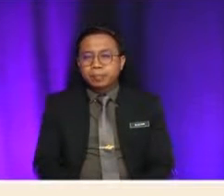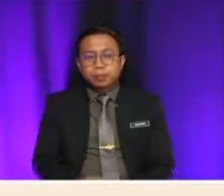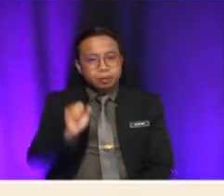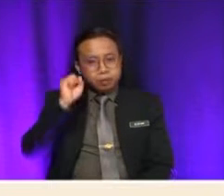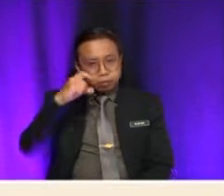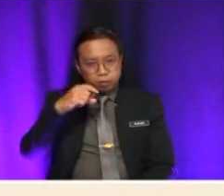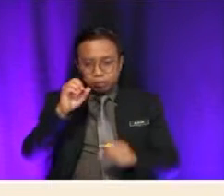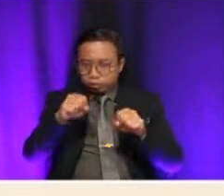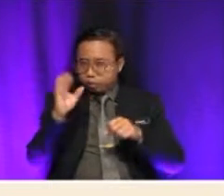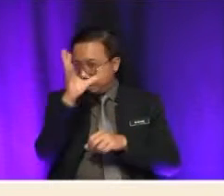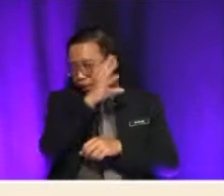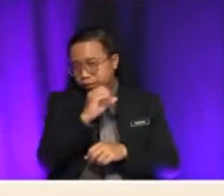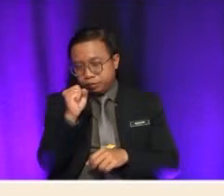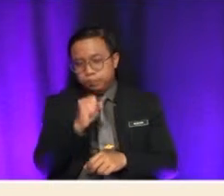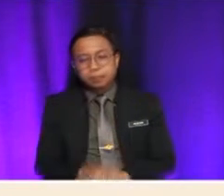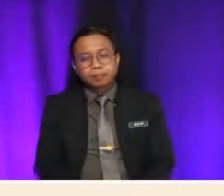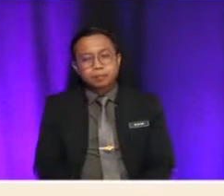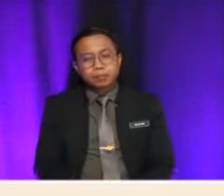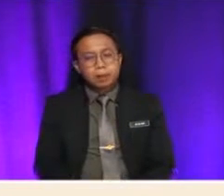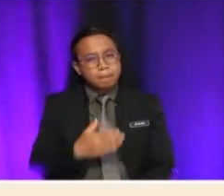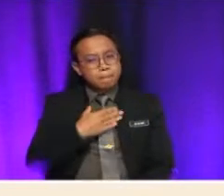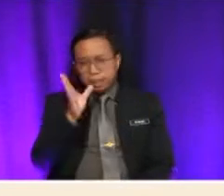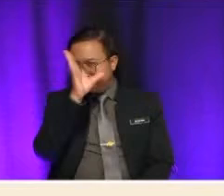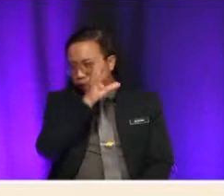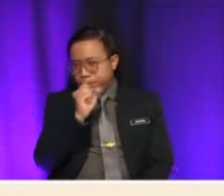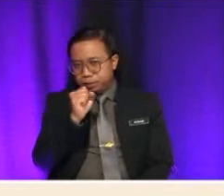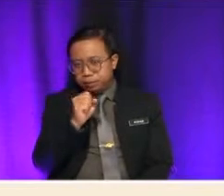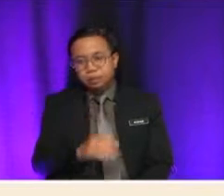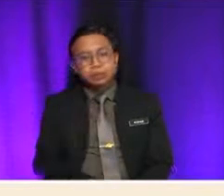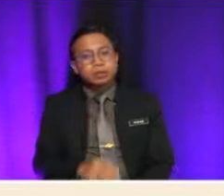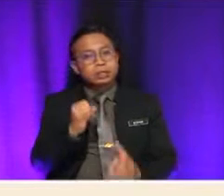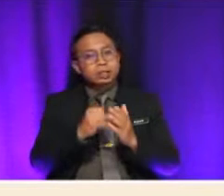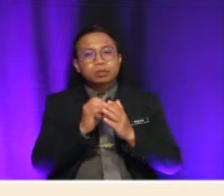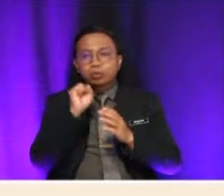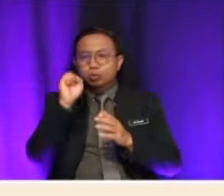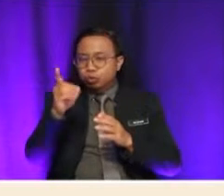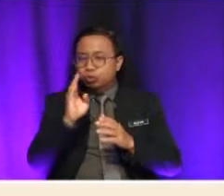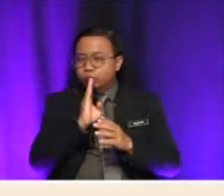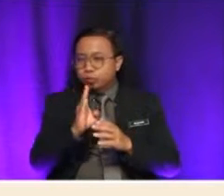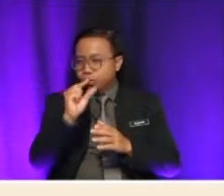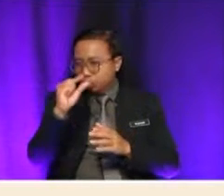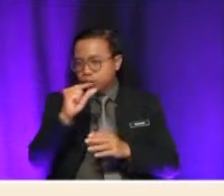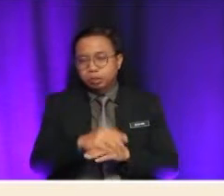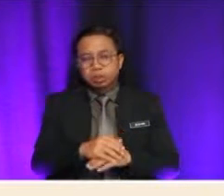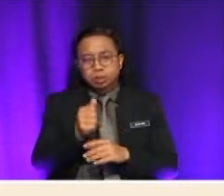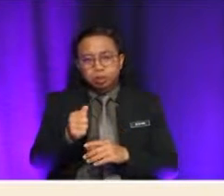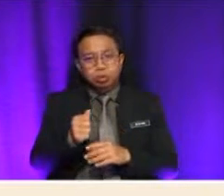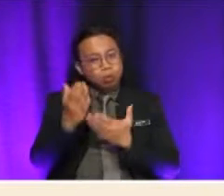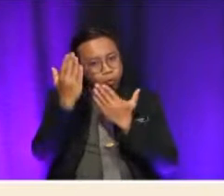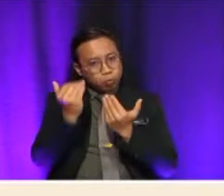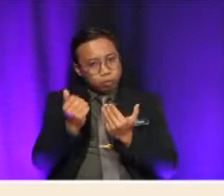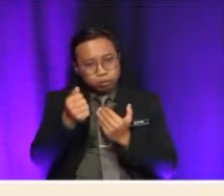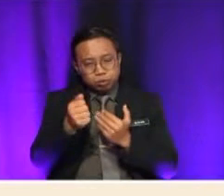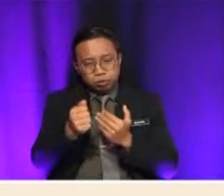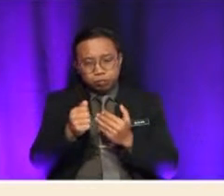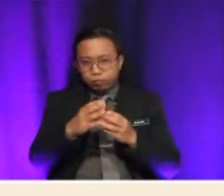Shafika, can you guess? From my guess, I think it should be G. You wish they would hurry up and finish